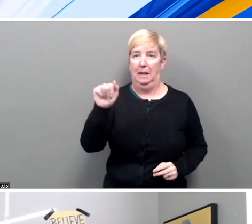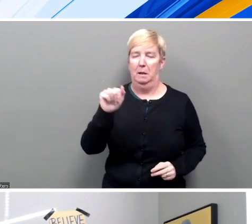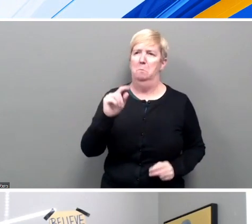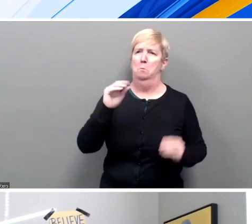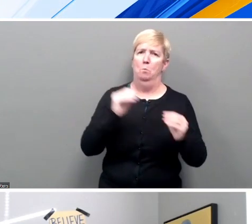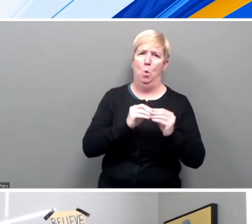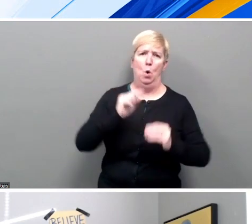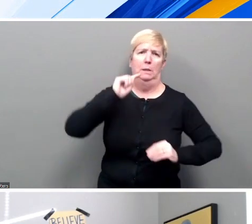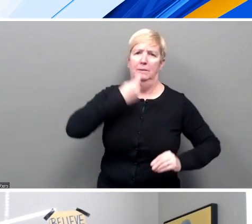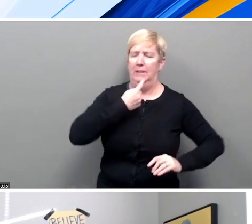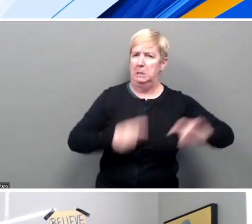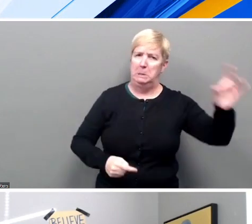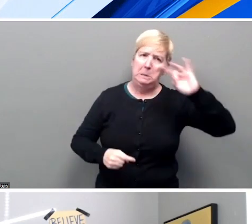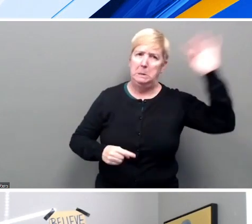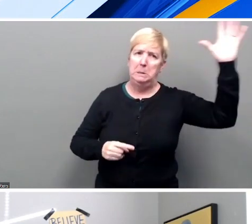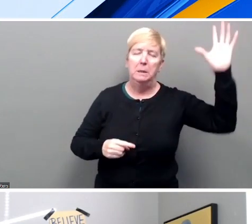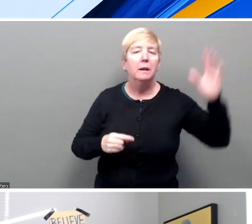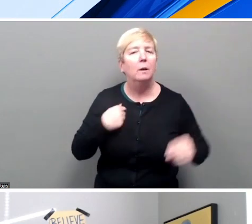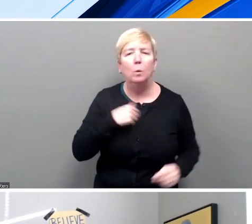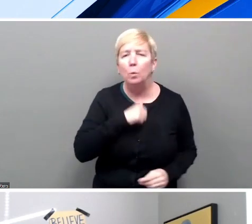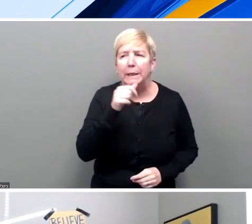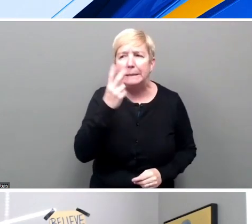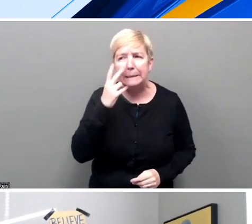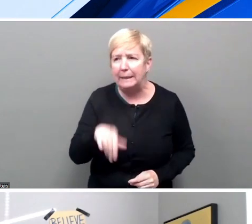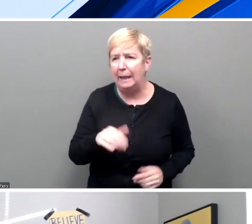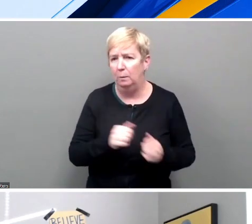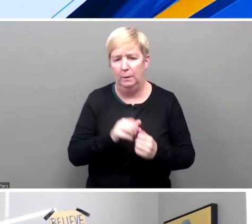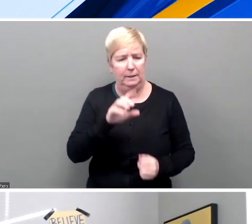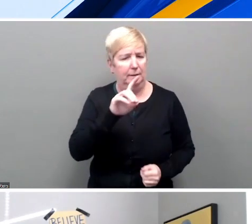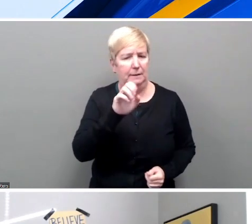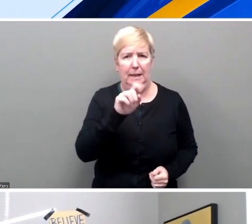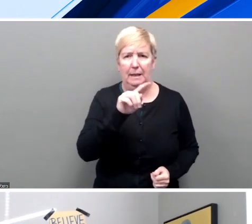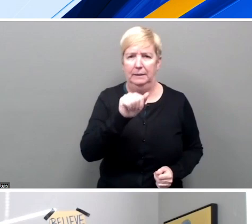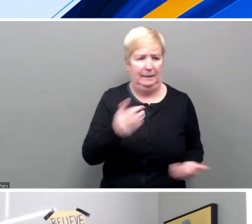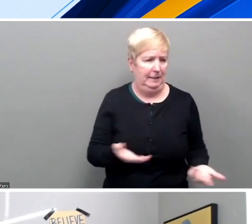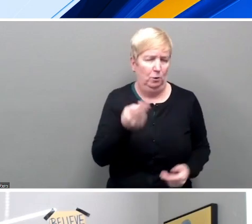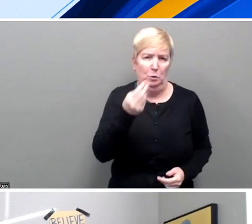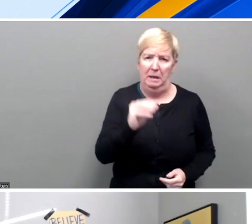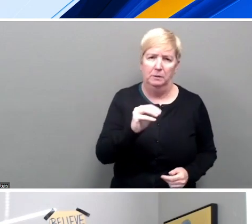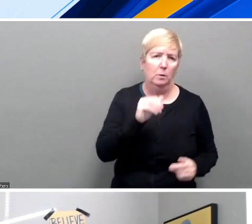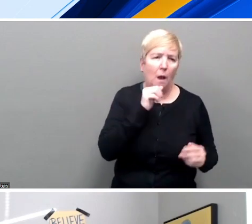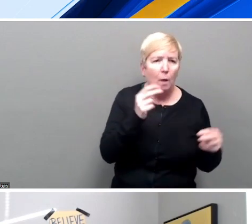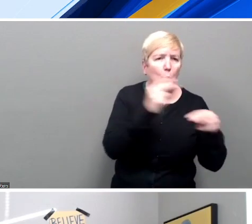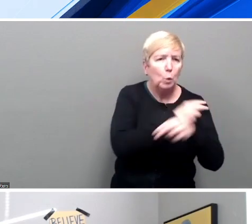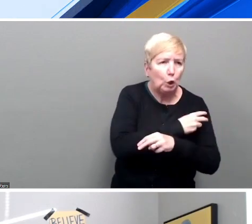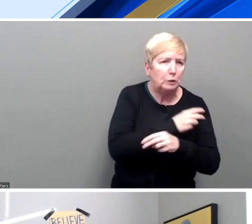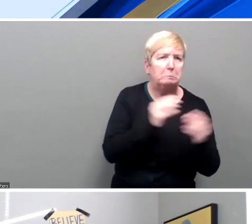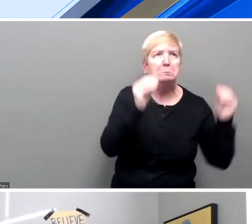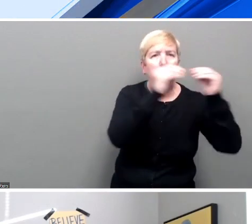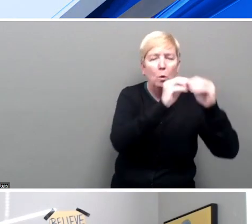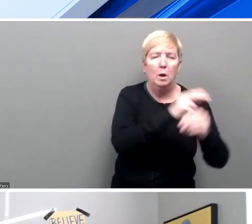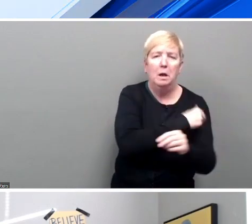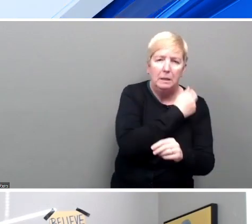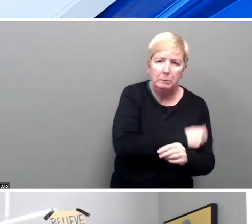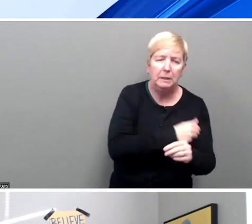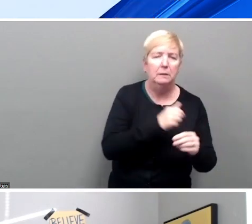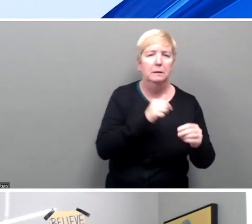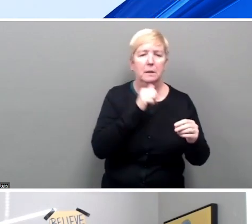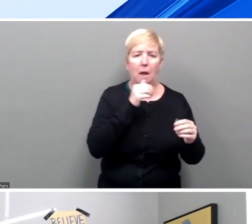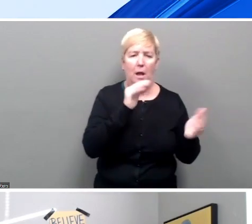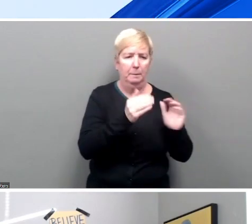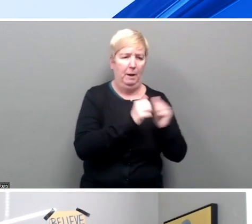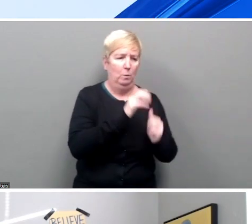didn't see higher hospitalization rates or higher death rates with Delta than Alpha, than previous ones.